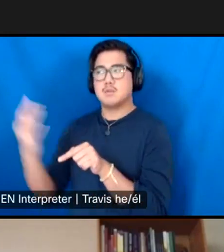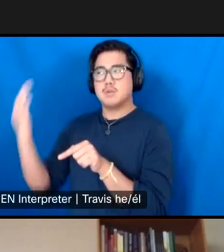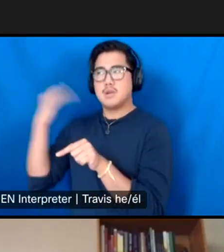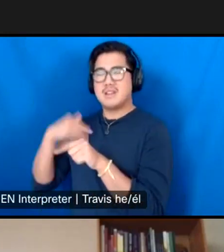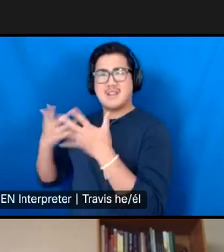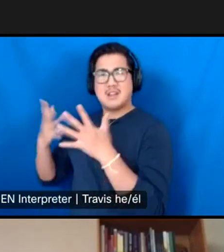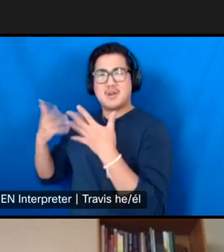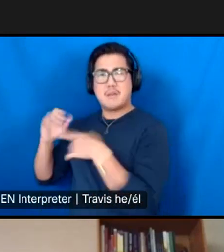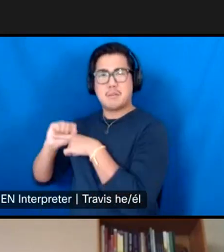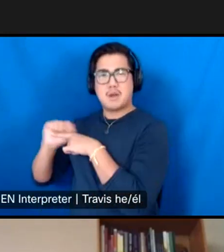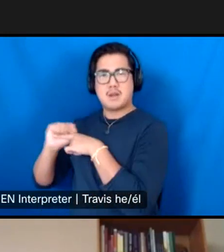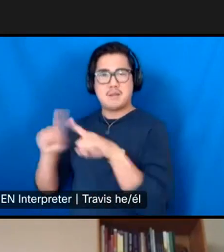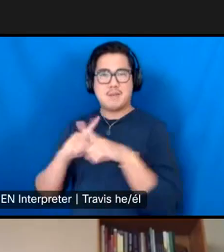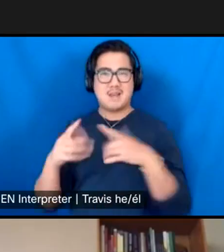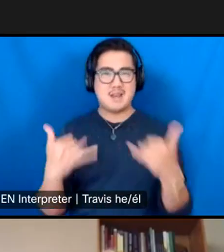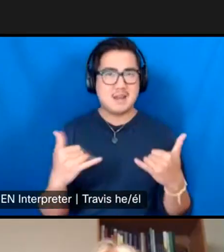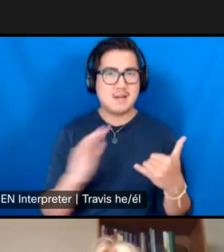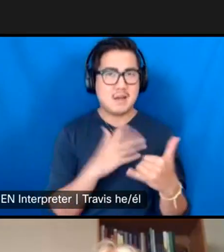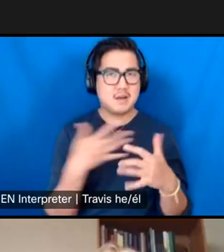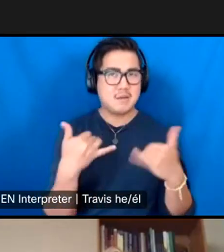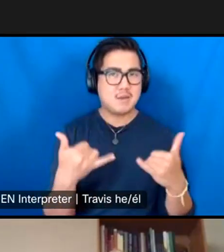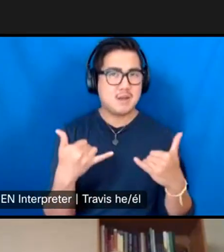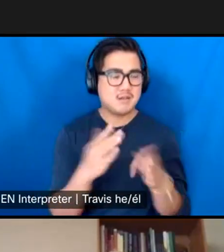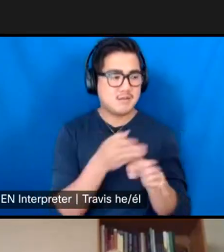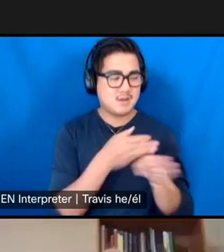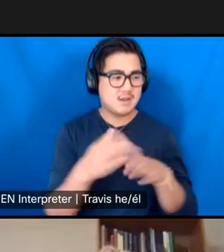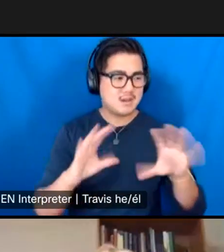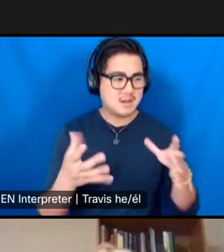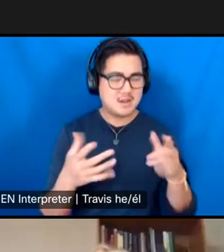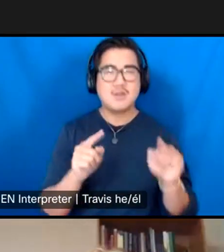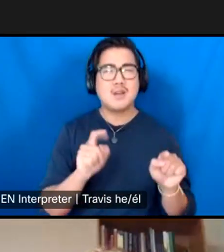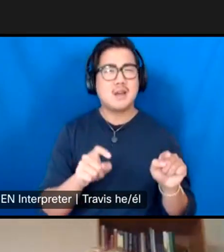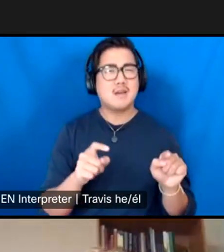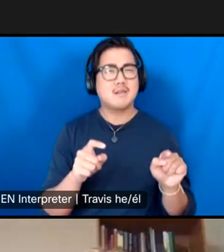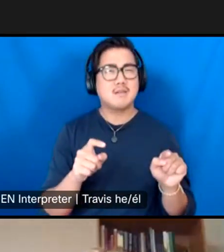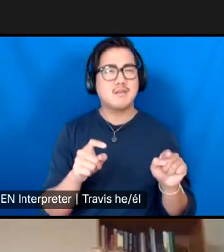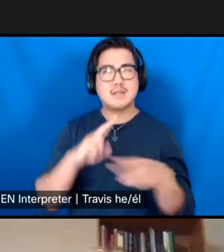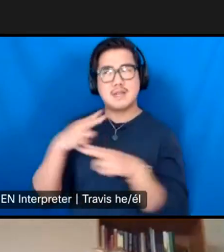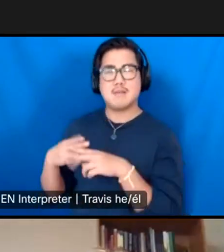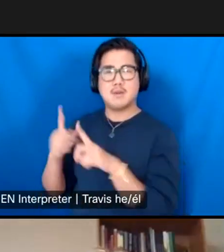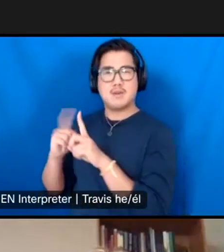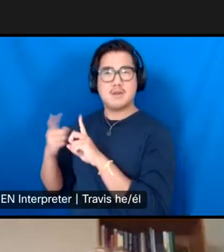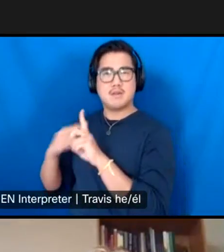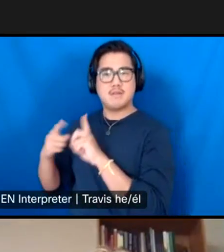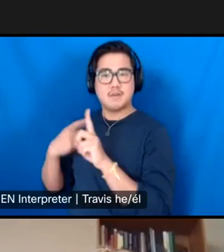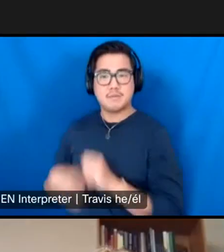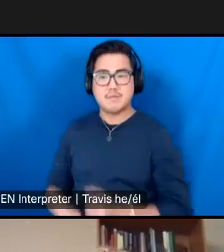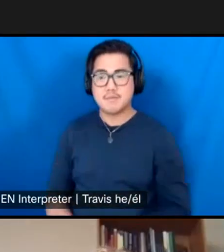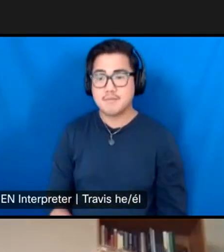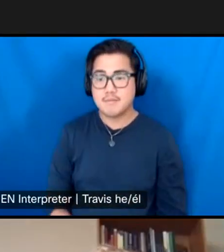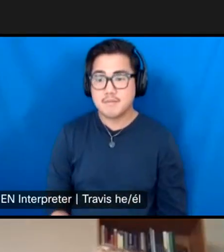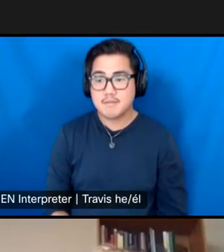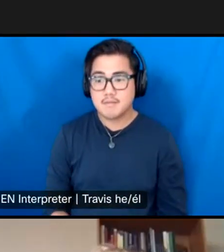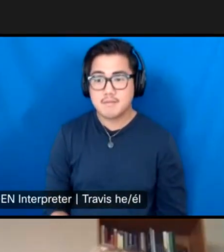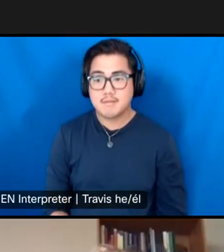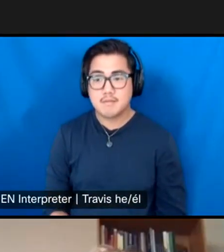input. Hmm. Hmm. And I would like to add that I'll shade to everything you